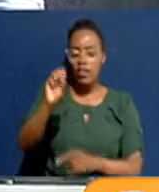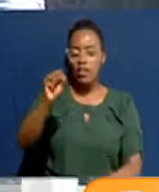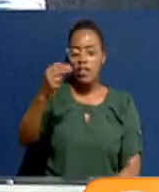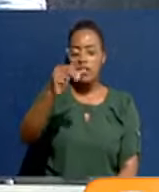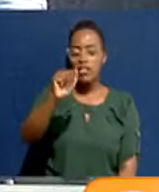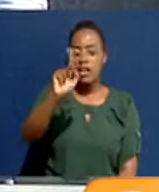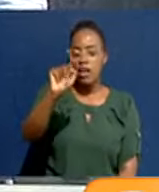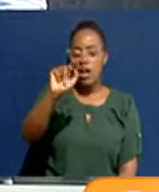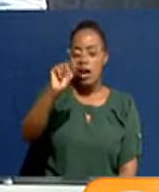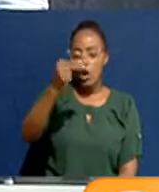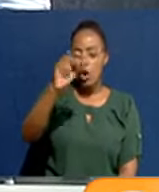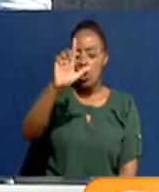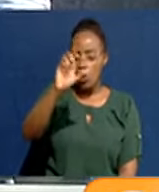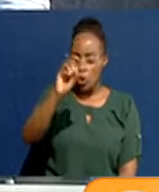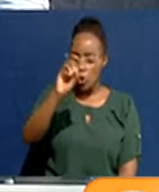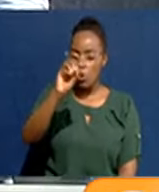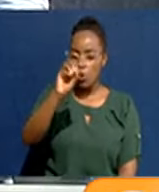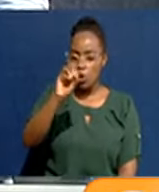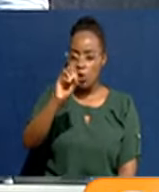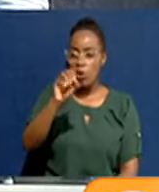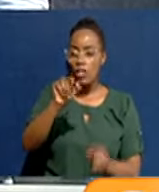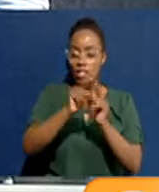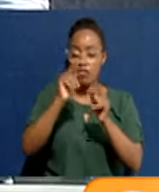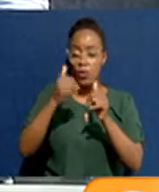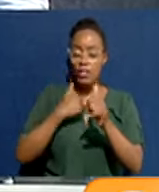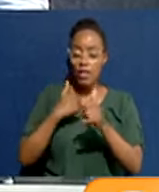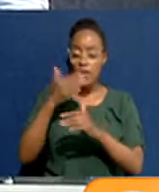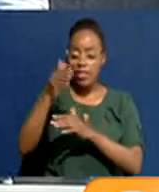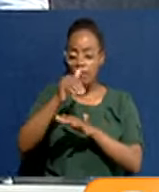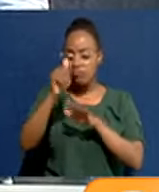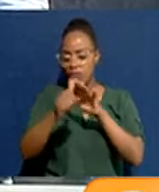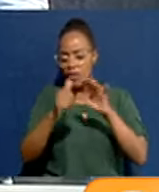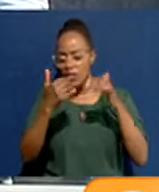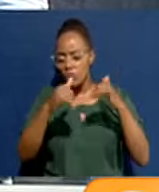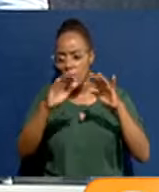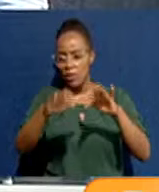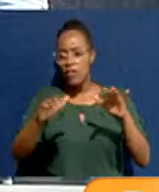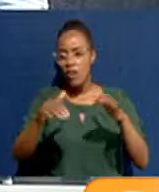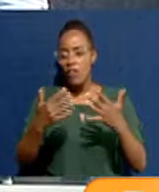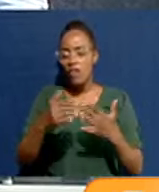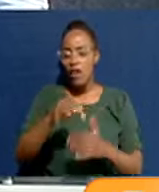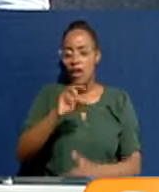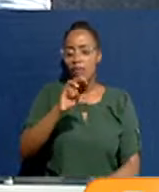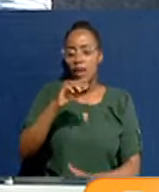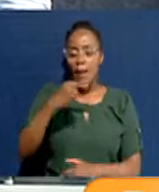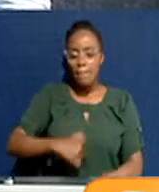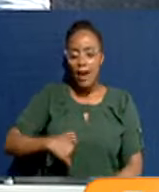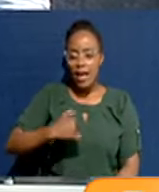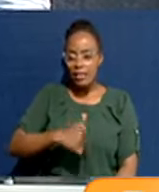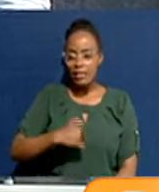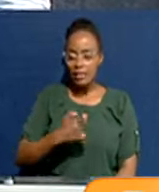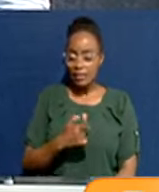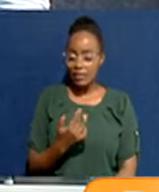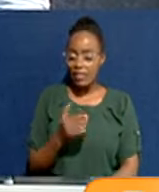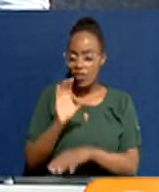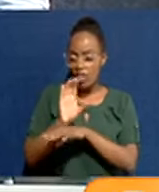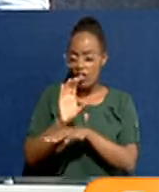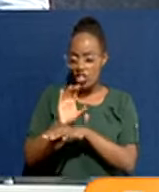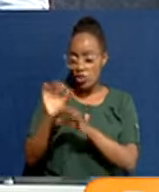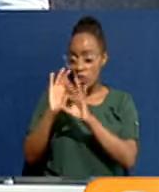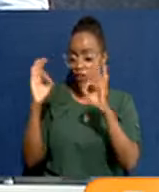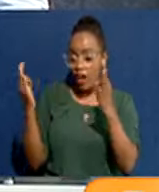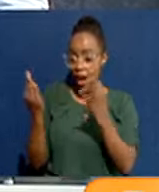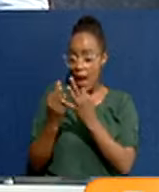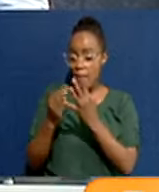Shakahola forests continue to unearth the horrors that lie beneath the surface. Migingo village in Malindi, where the family of controversial pastor